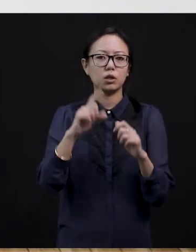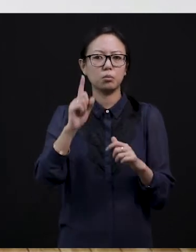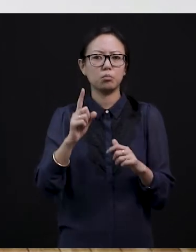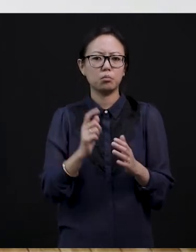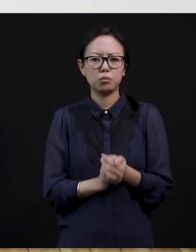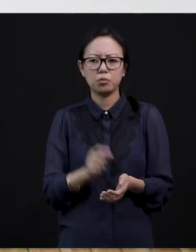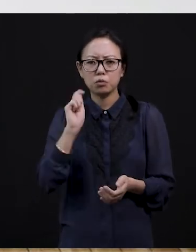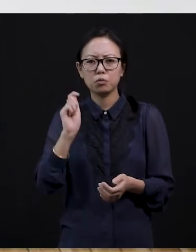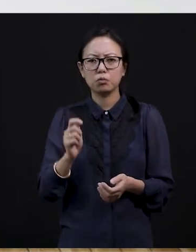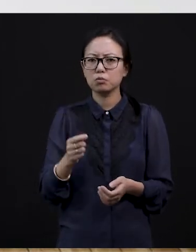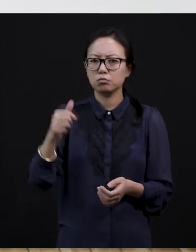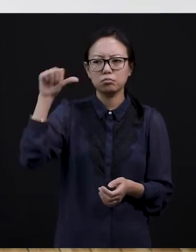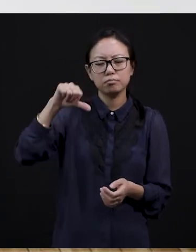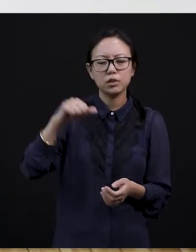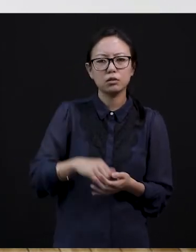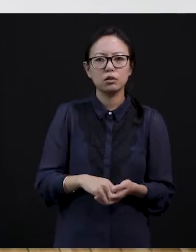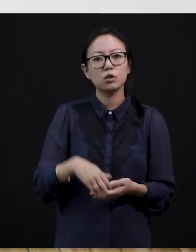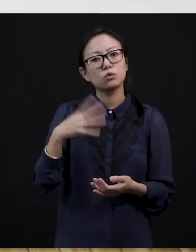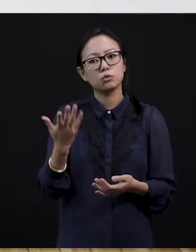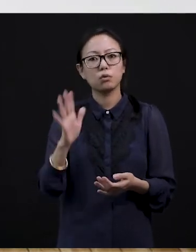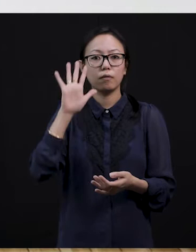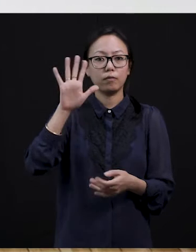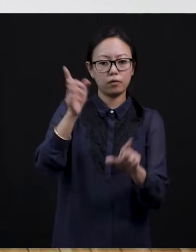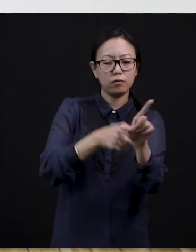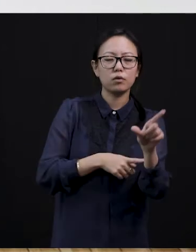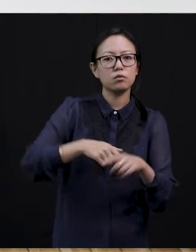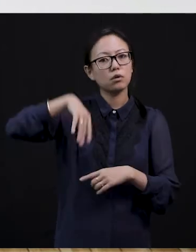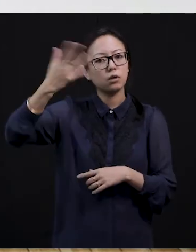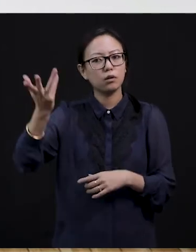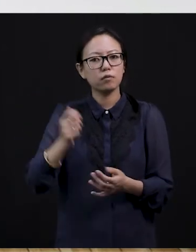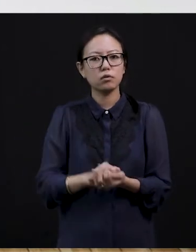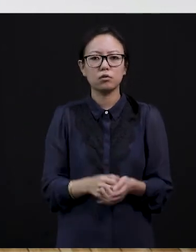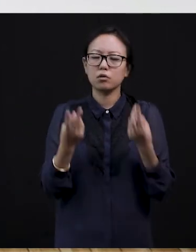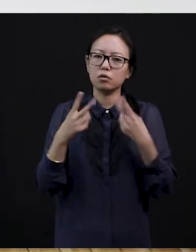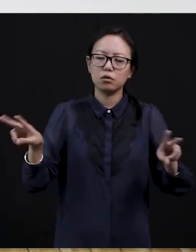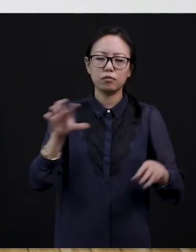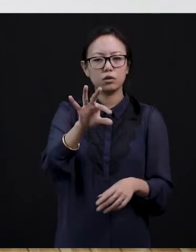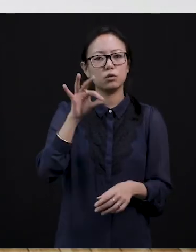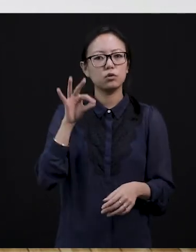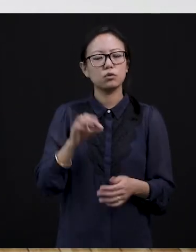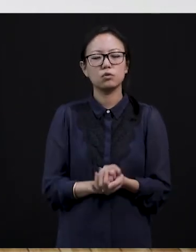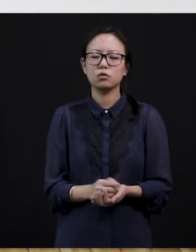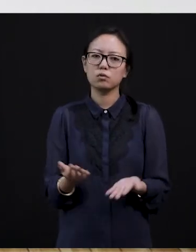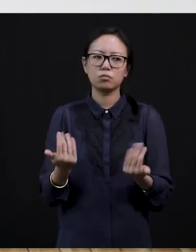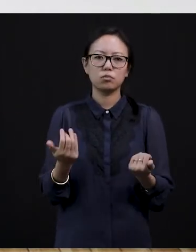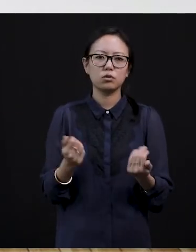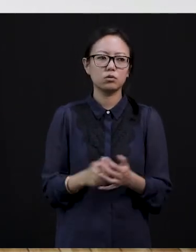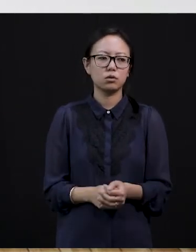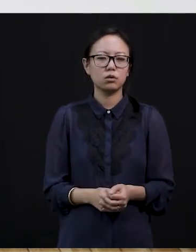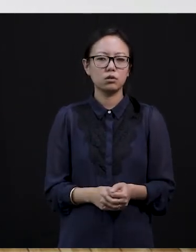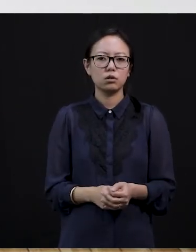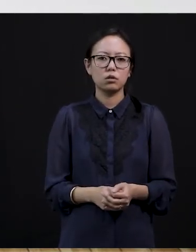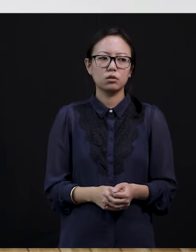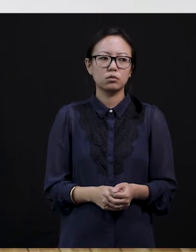always the elected representative in a democratic form of government would always be looking after your needs. But